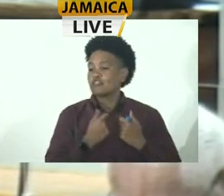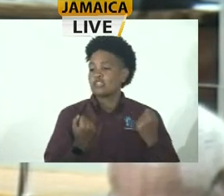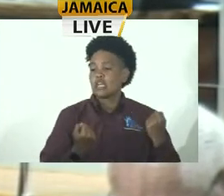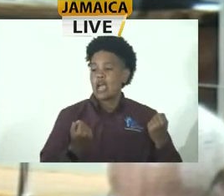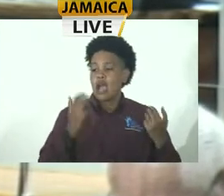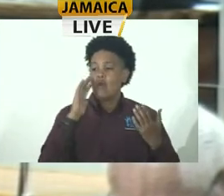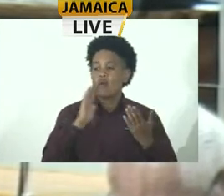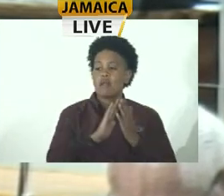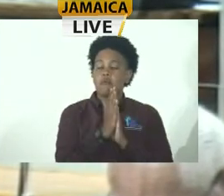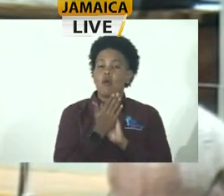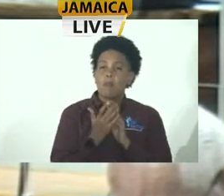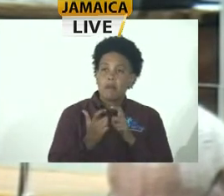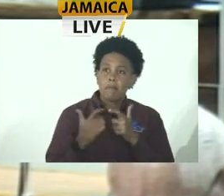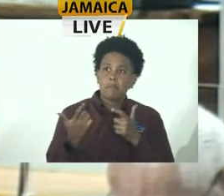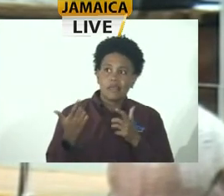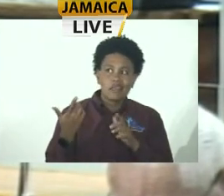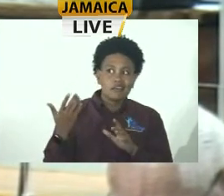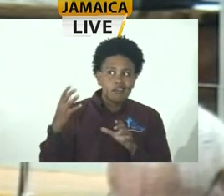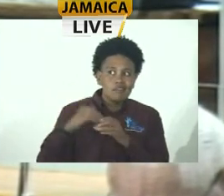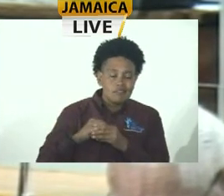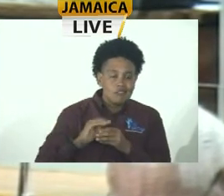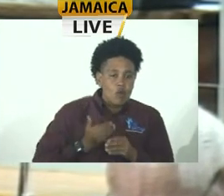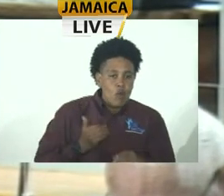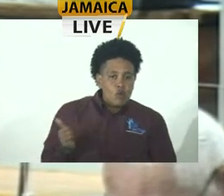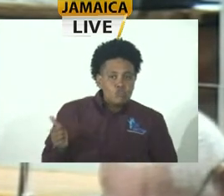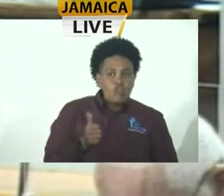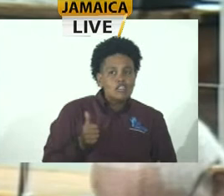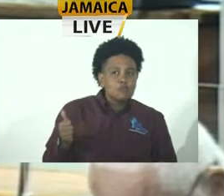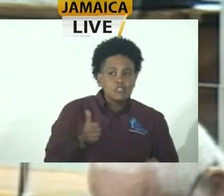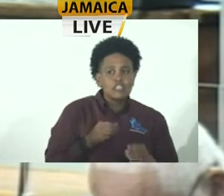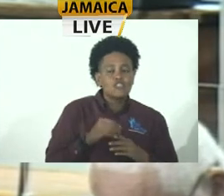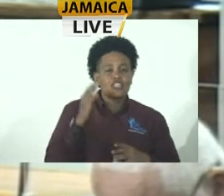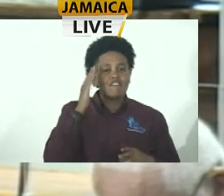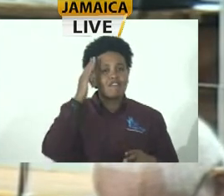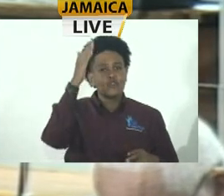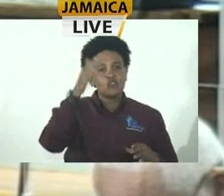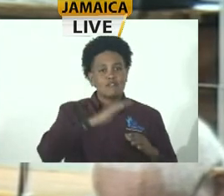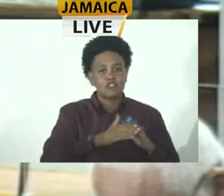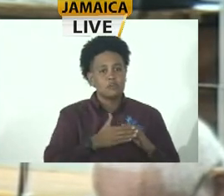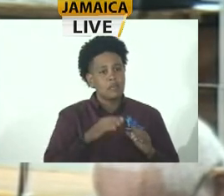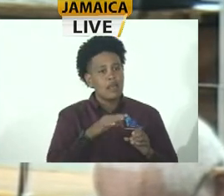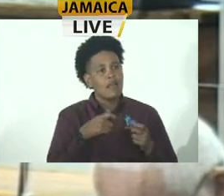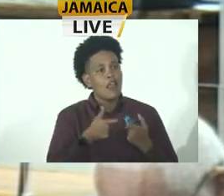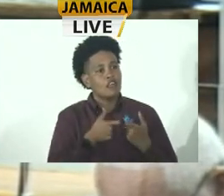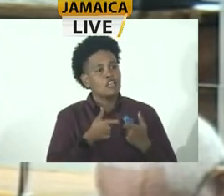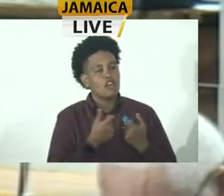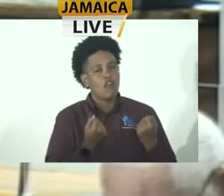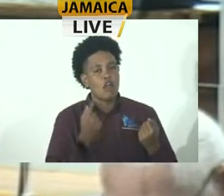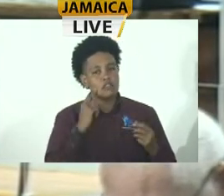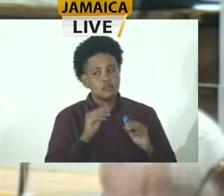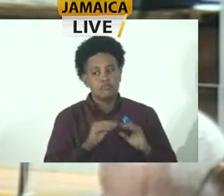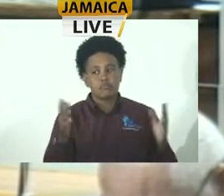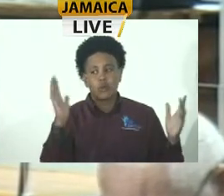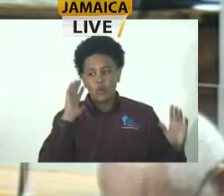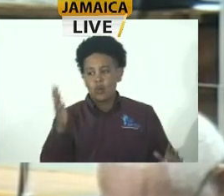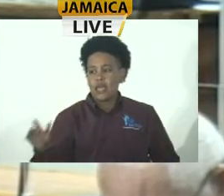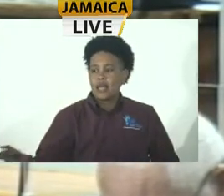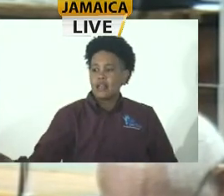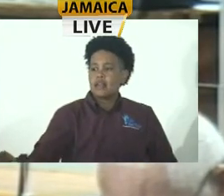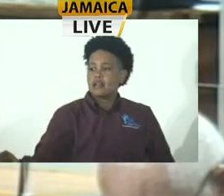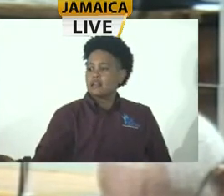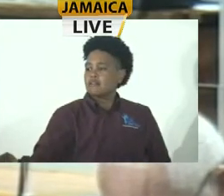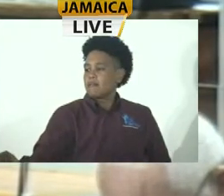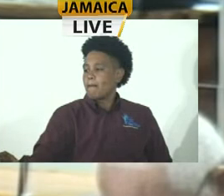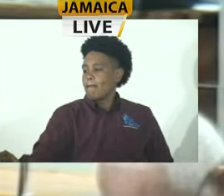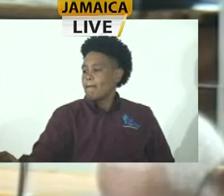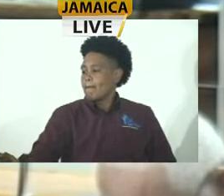a major feature in our transport mix in the future for jamaica madam speaker a very important